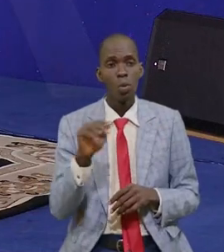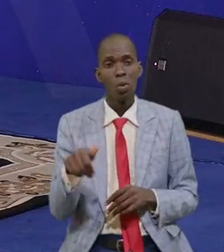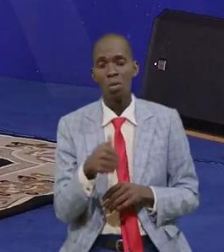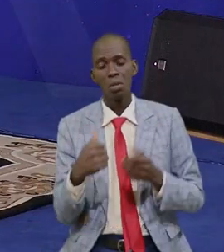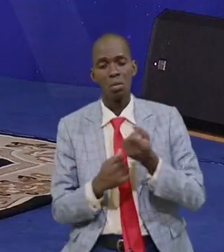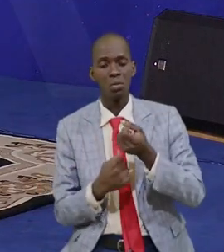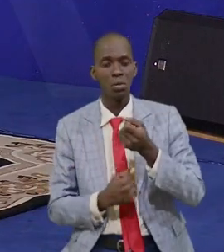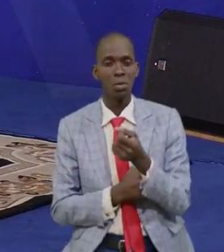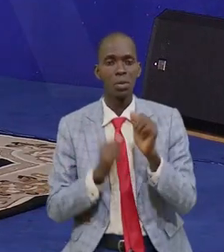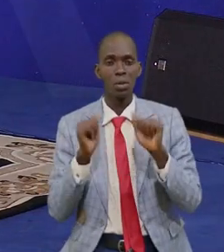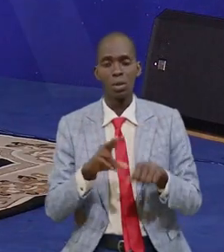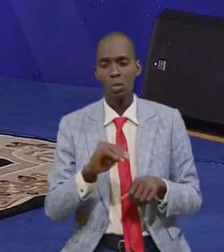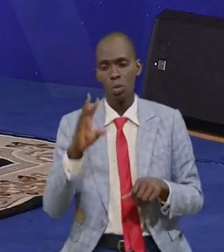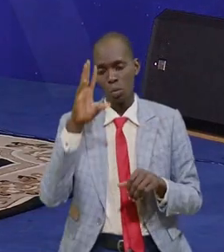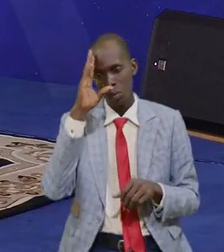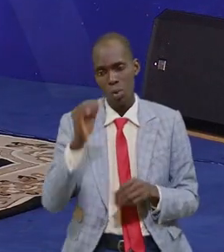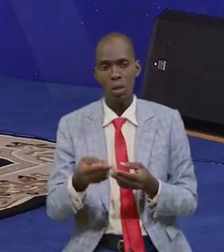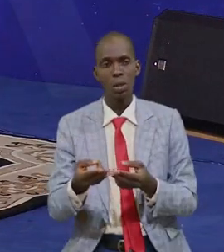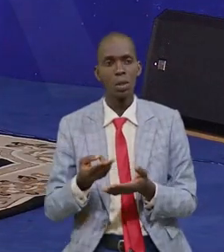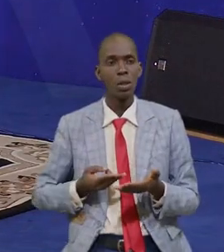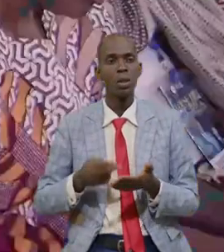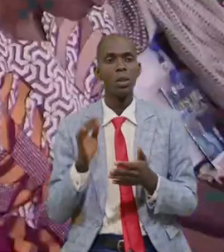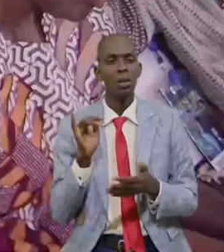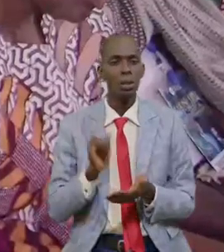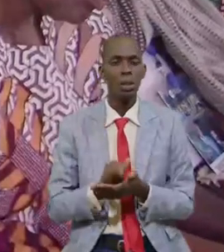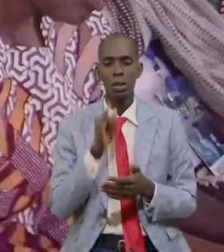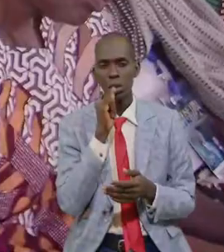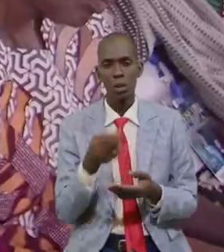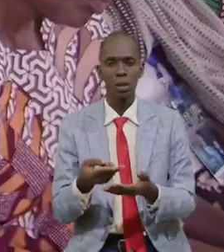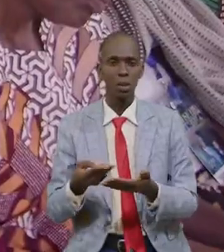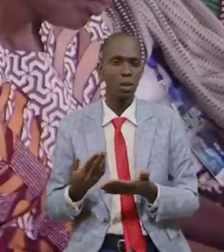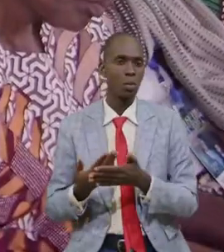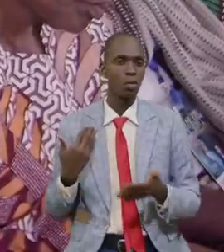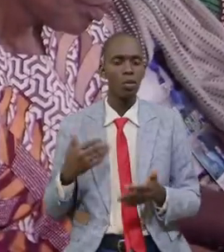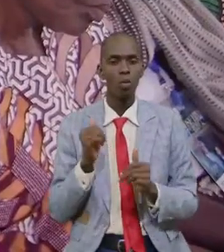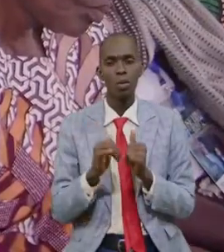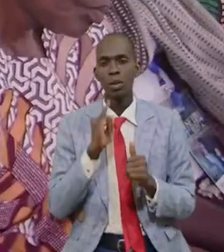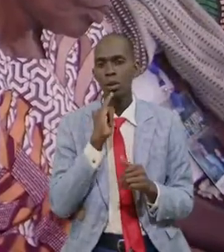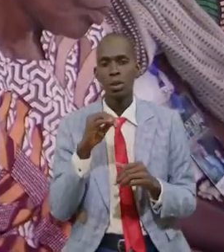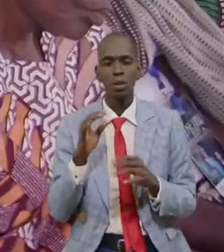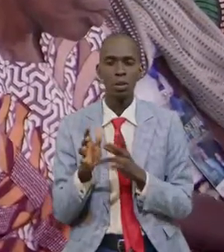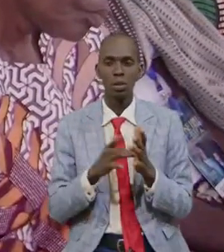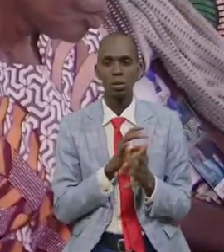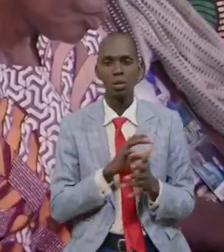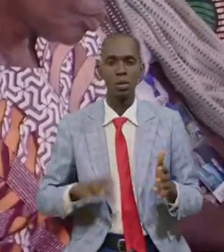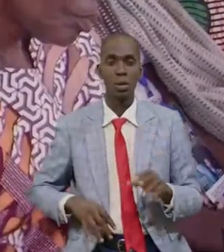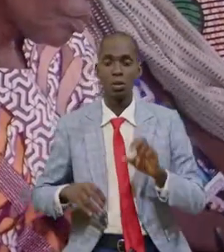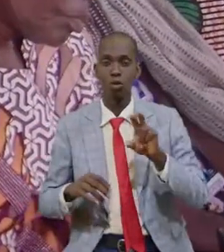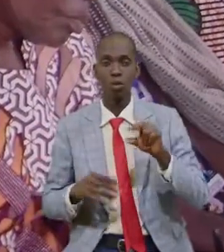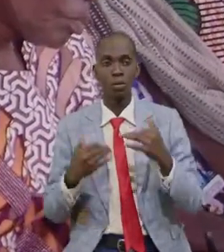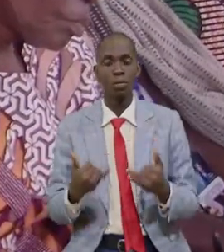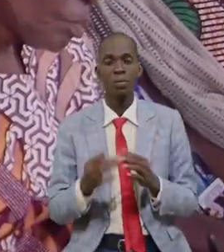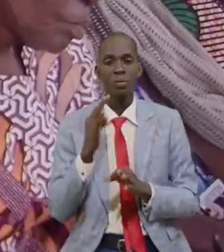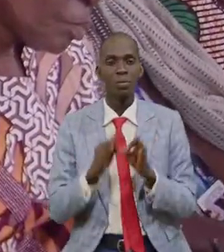is Jesus Christ. Look at verse 12. In verse 12 now, if any man